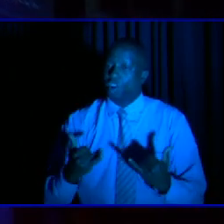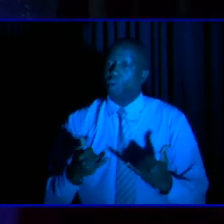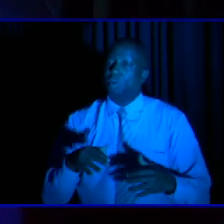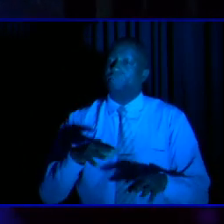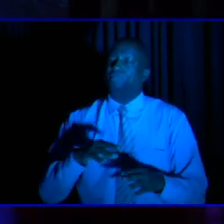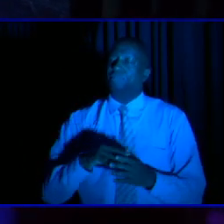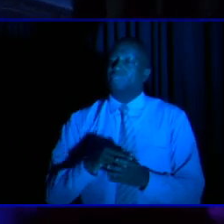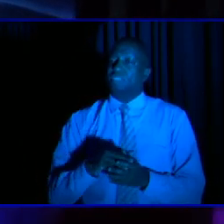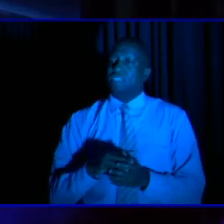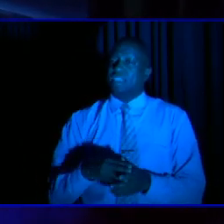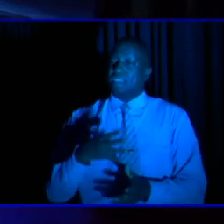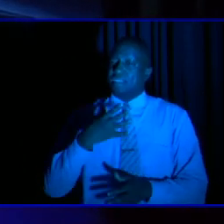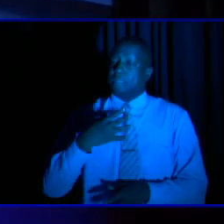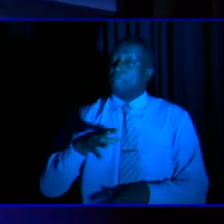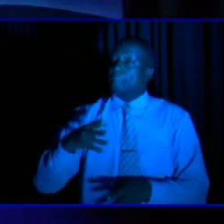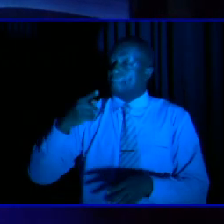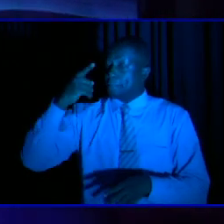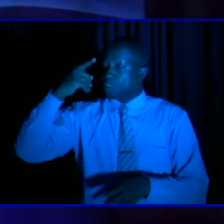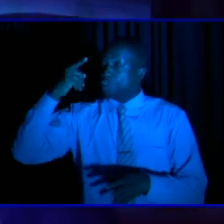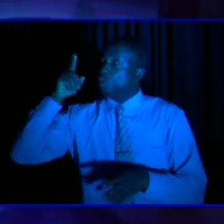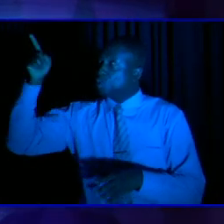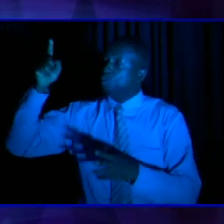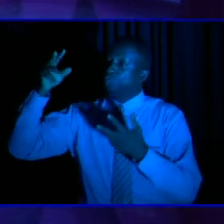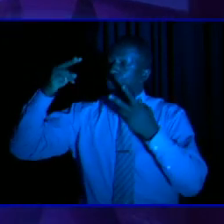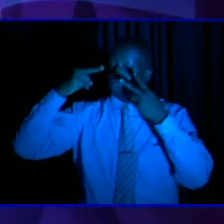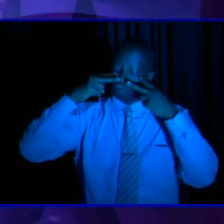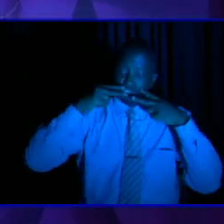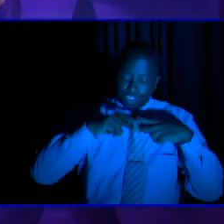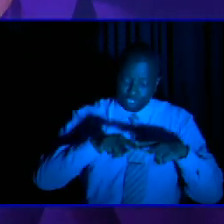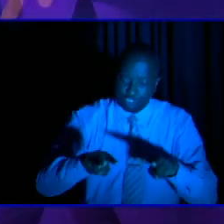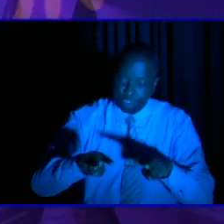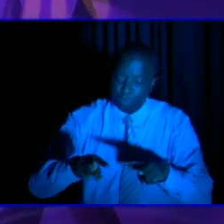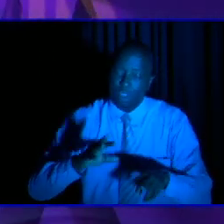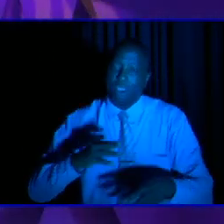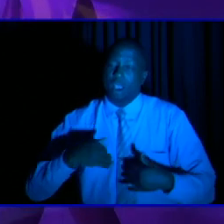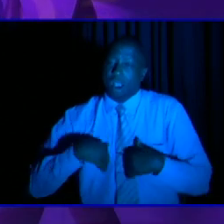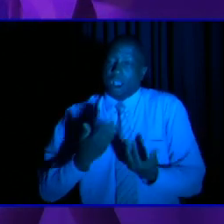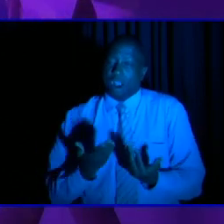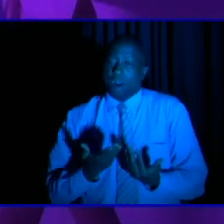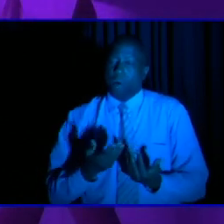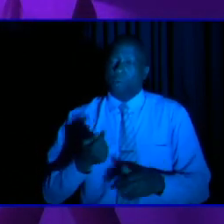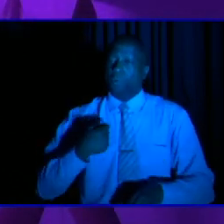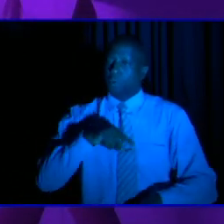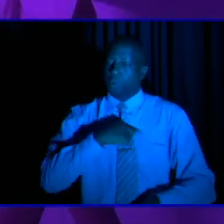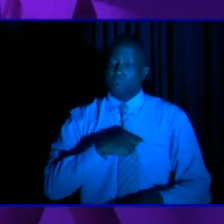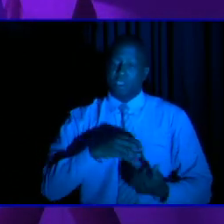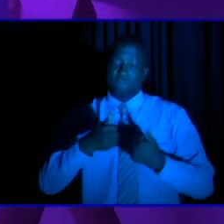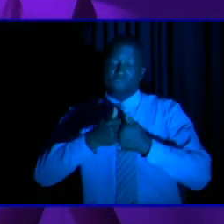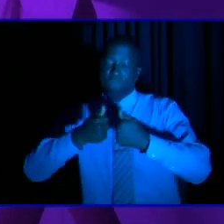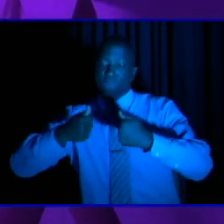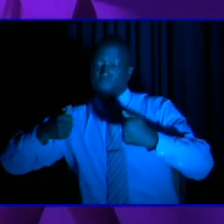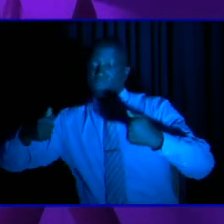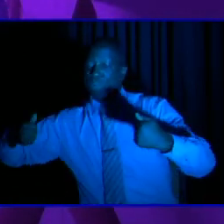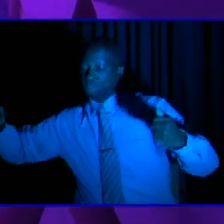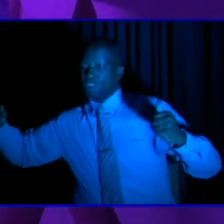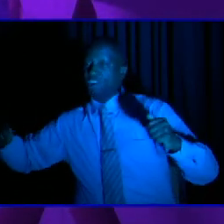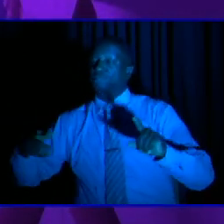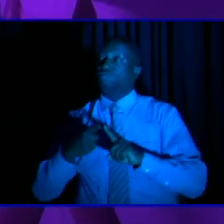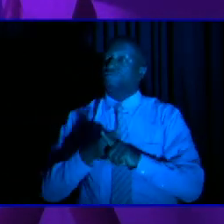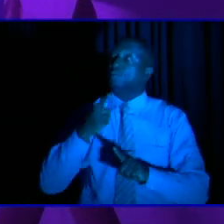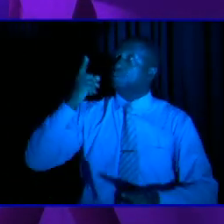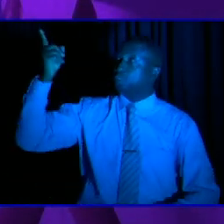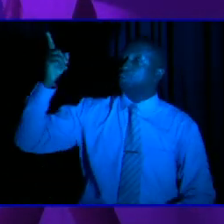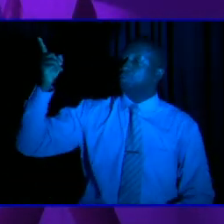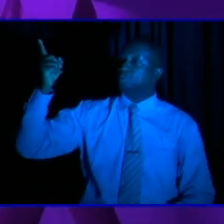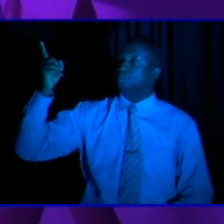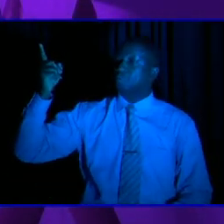time and you saw how lazy spiritually we have become. You have seen, Almighty Father, how much